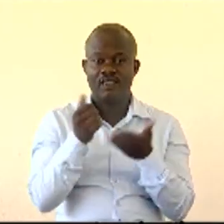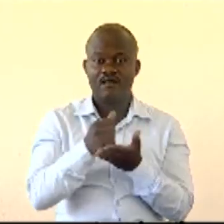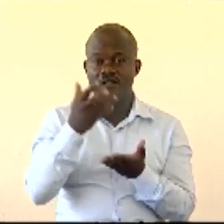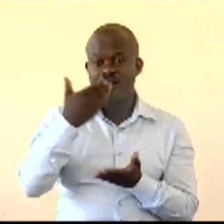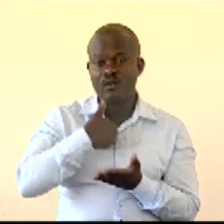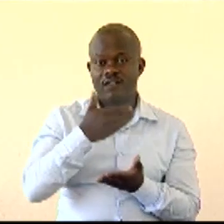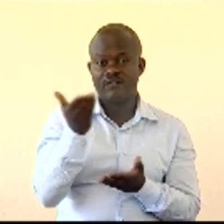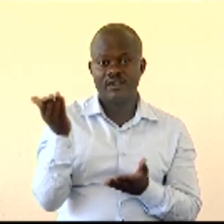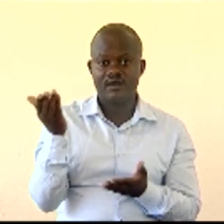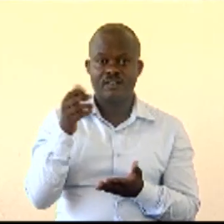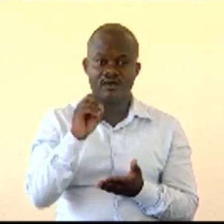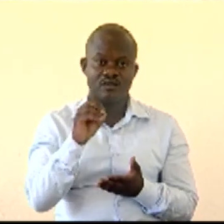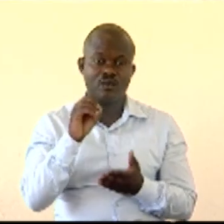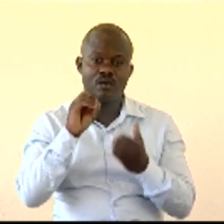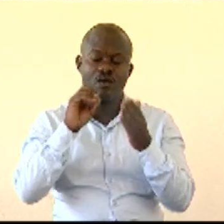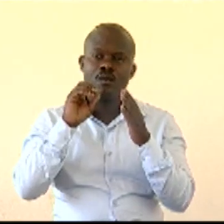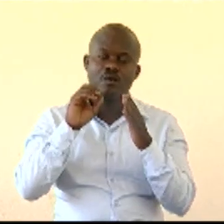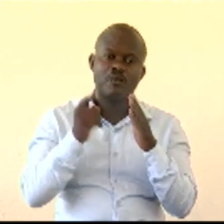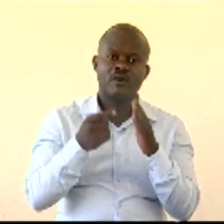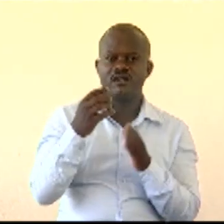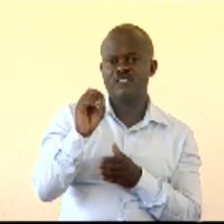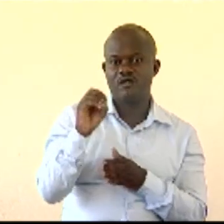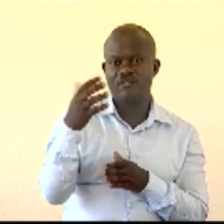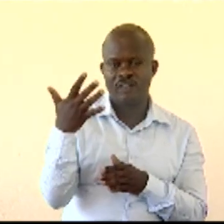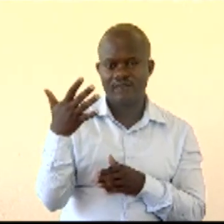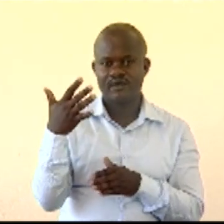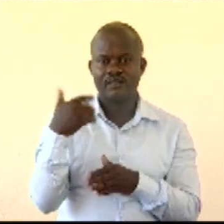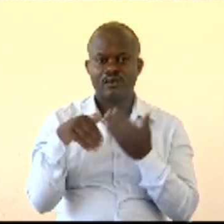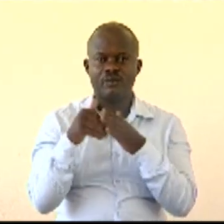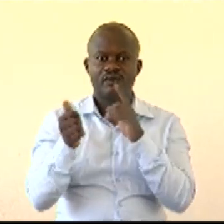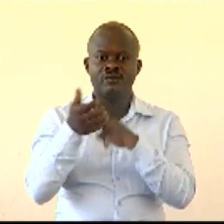here, 0.05. And what do we get?